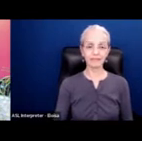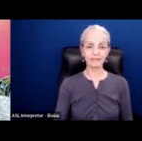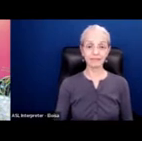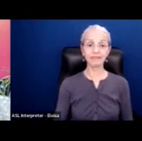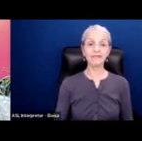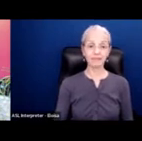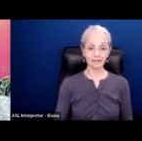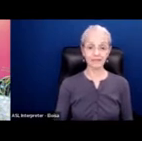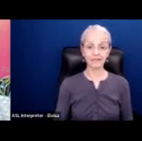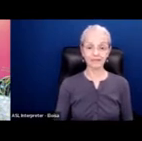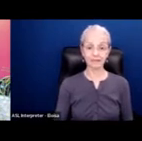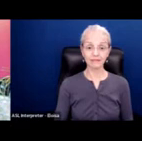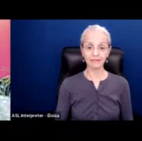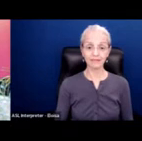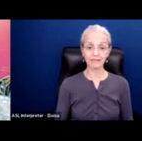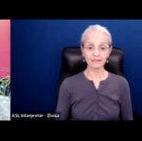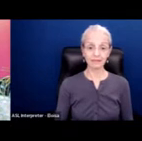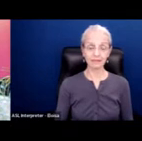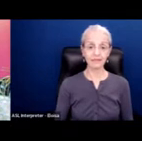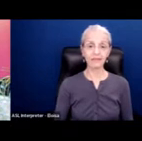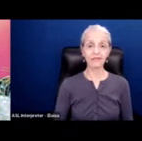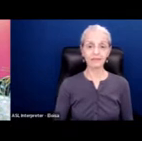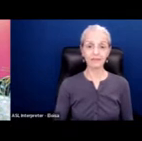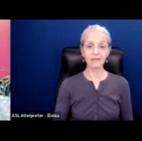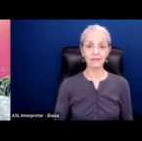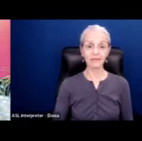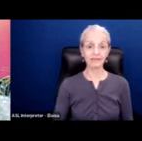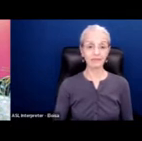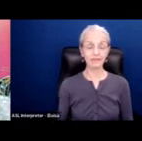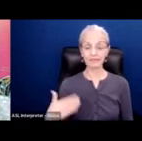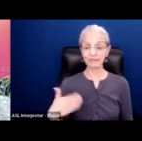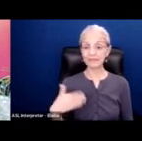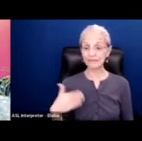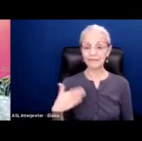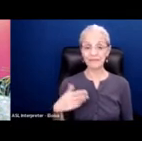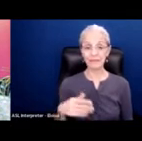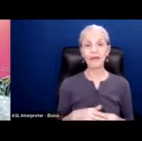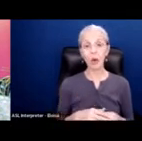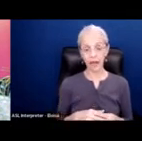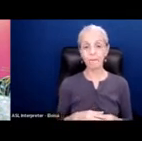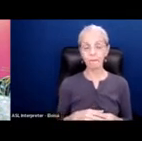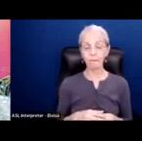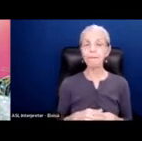Okay. Well, folks are still going. All right. Okay, so